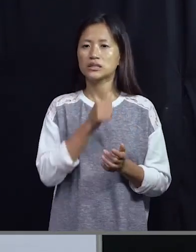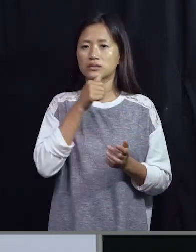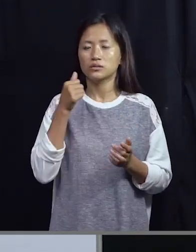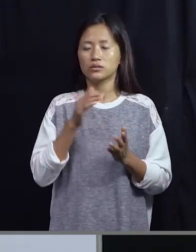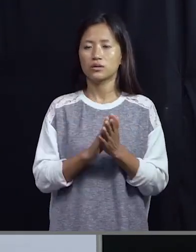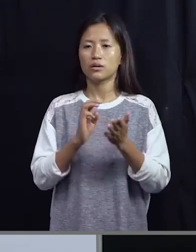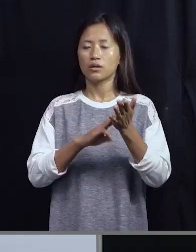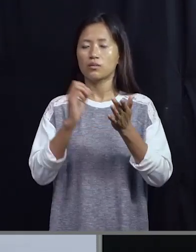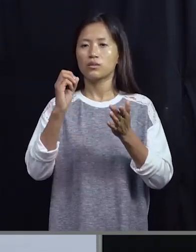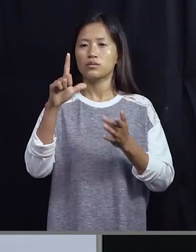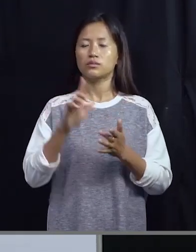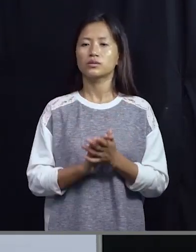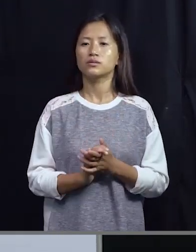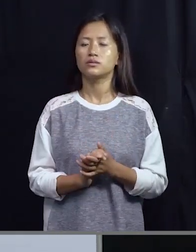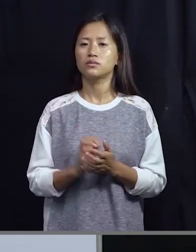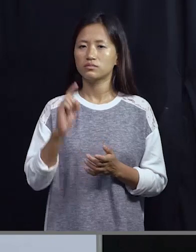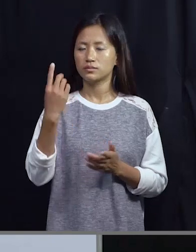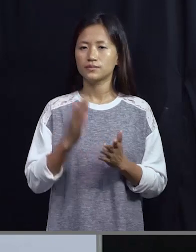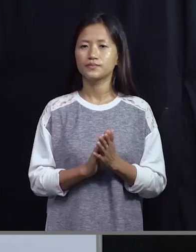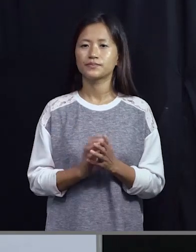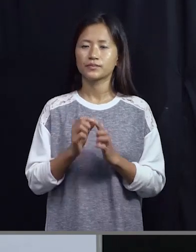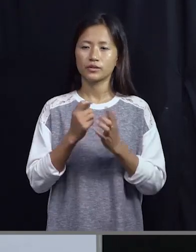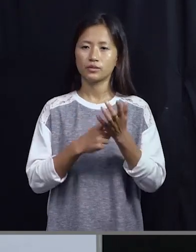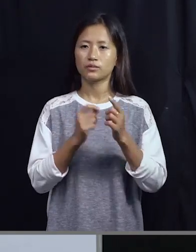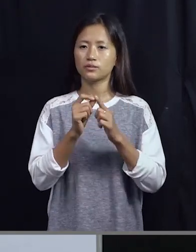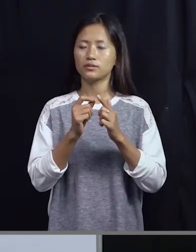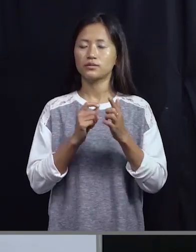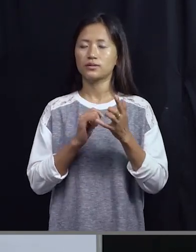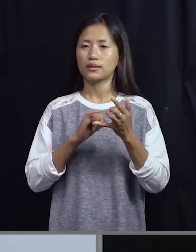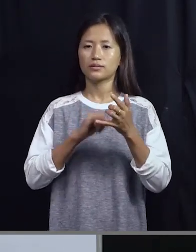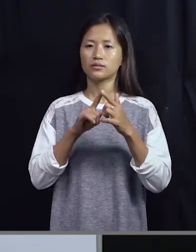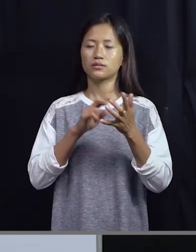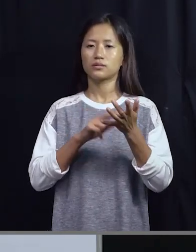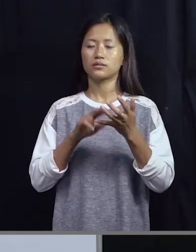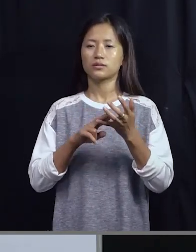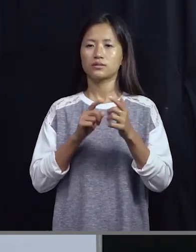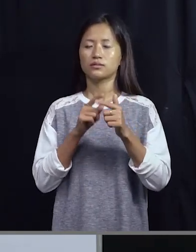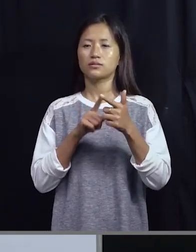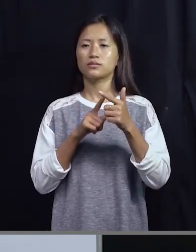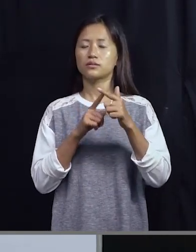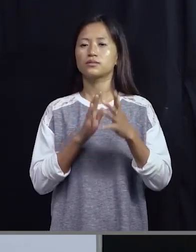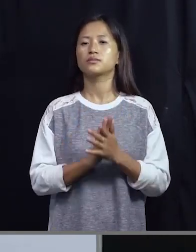only. So the presence of this is